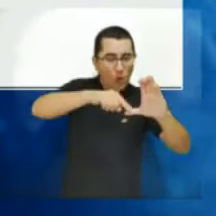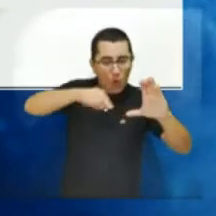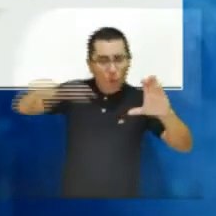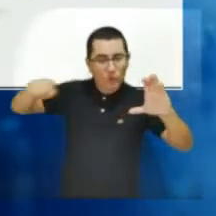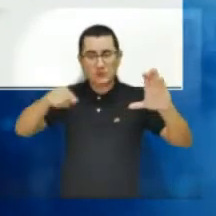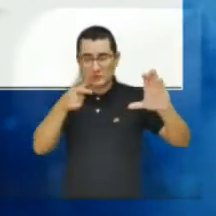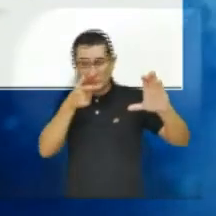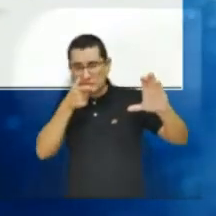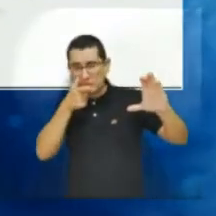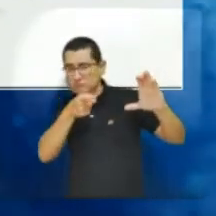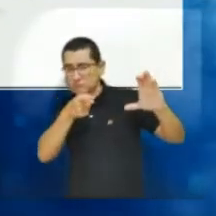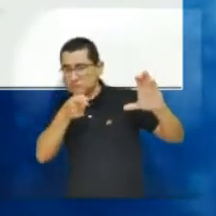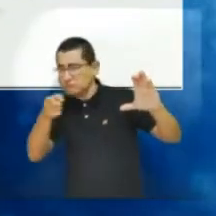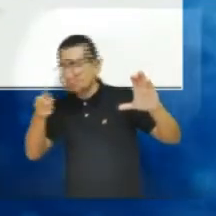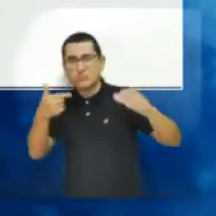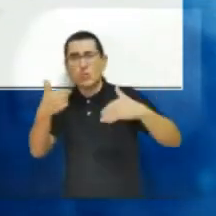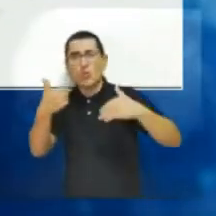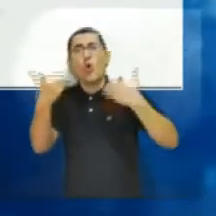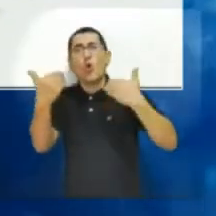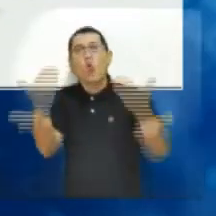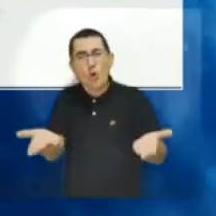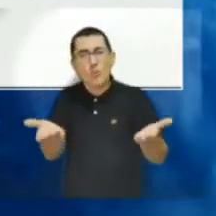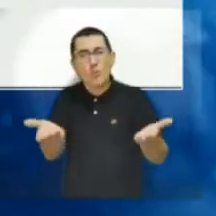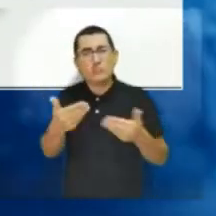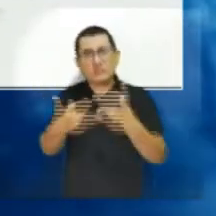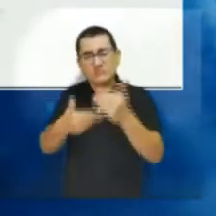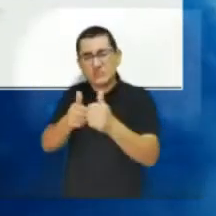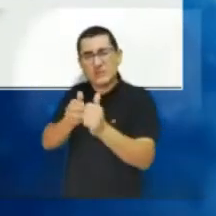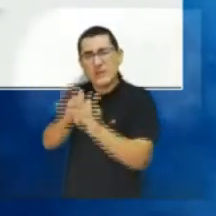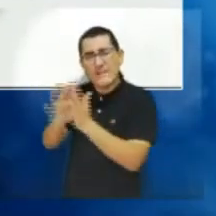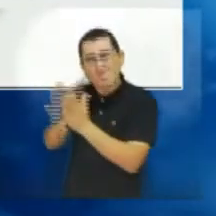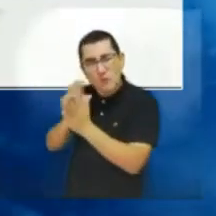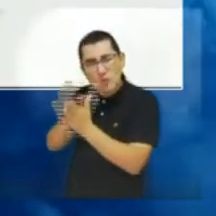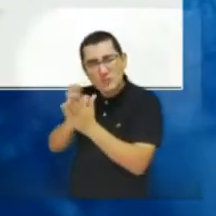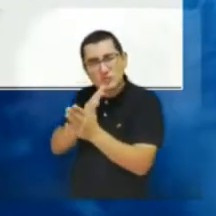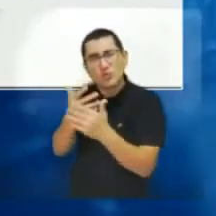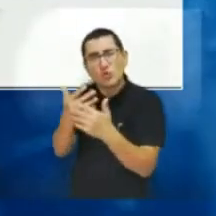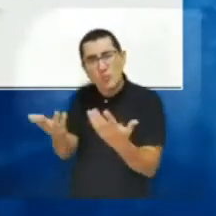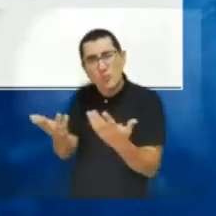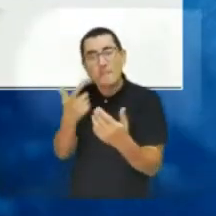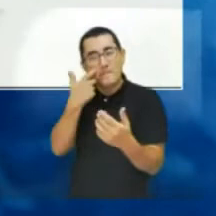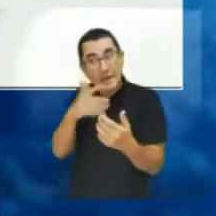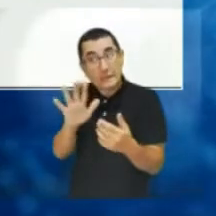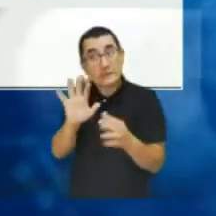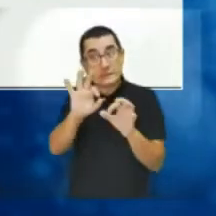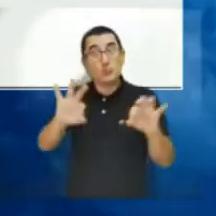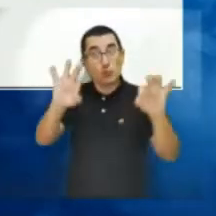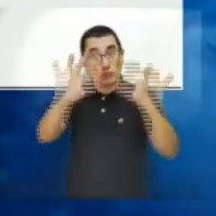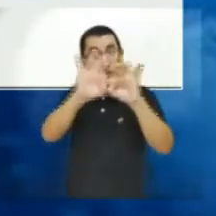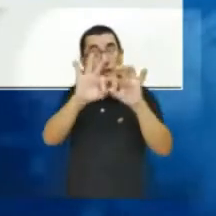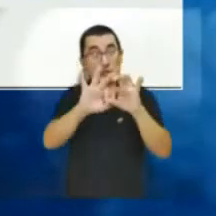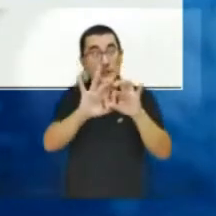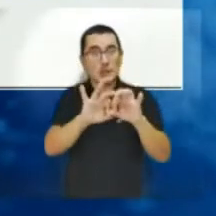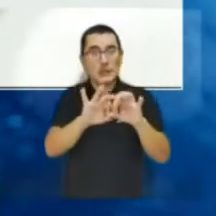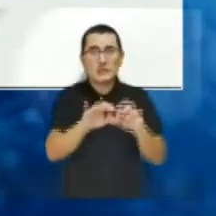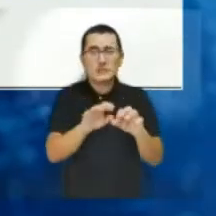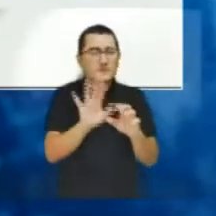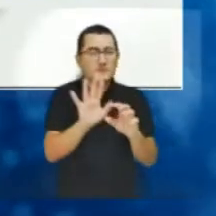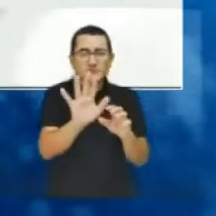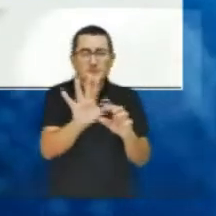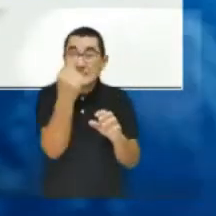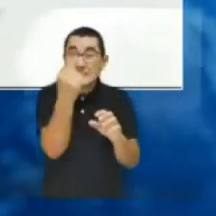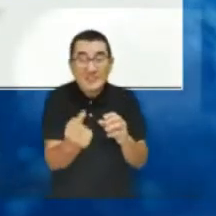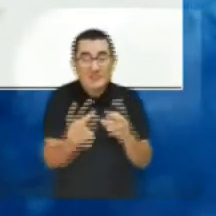drones seem to be interesting, but we need the specific equipment that we'll be able to measure.